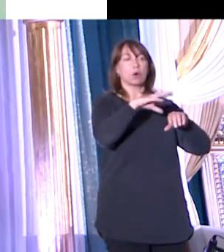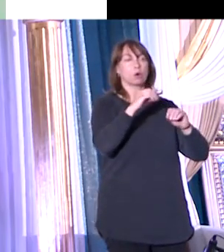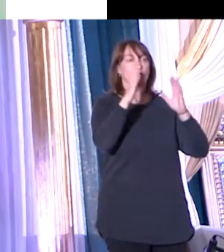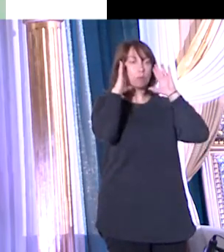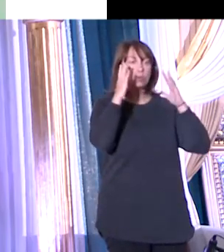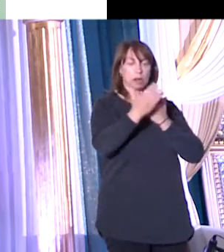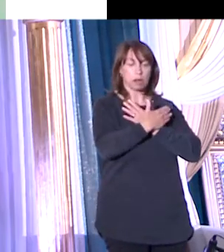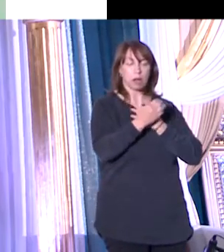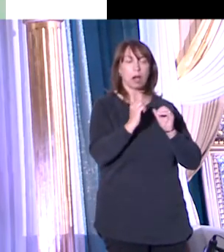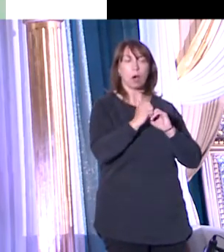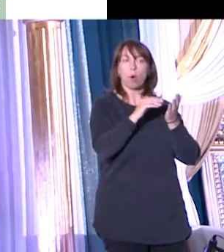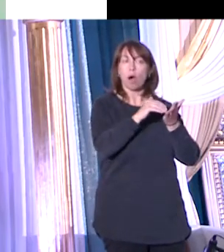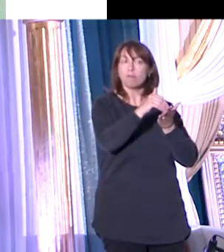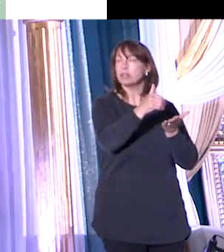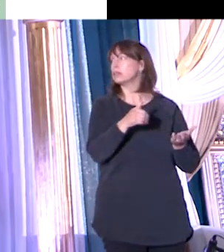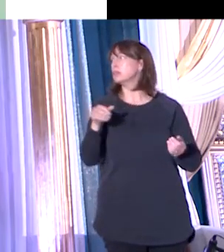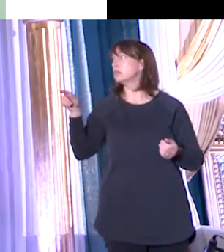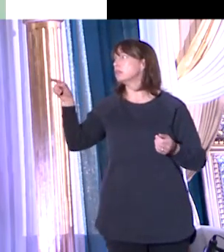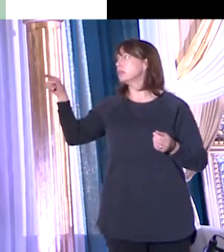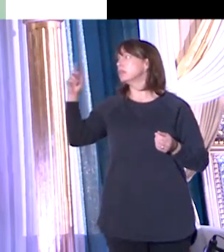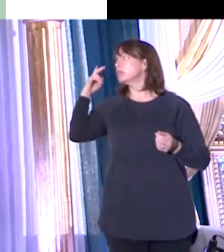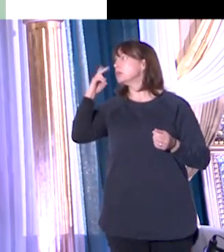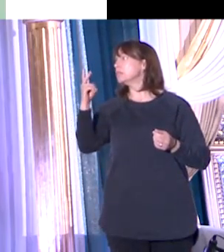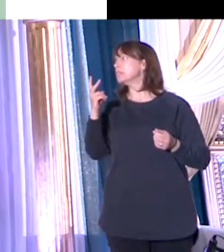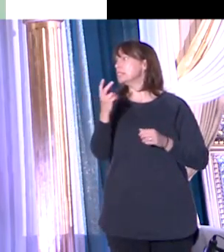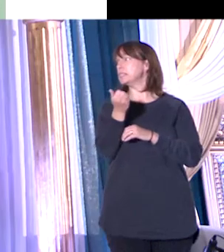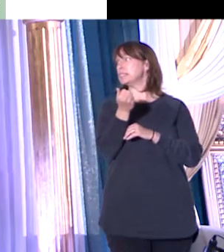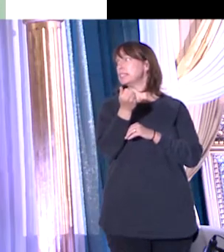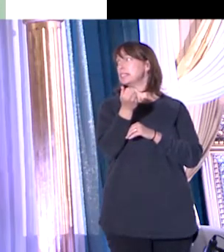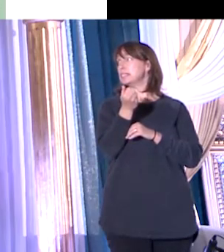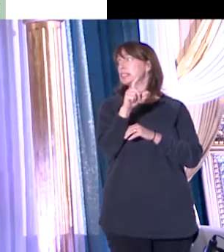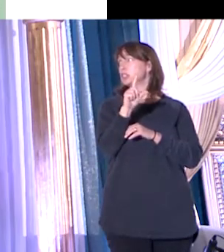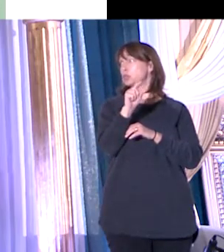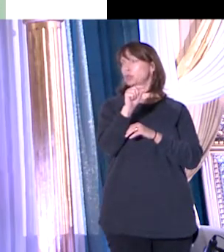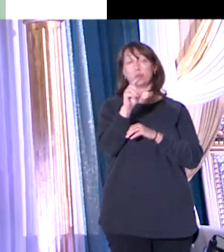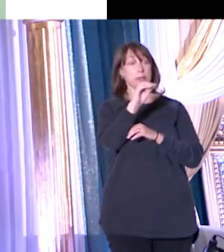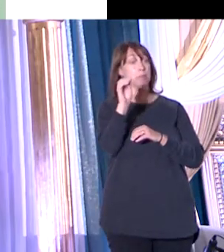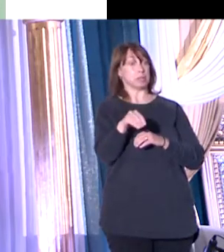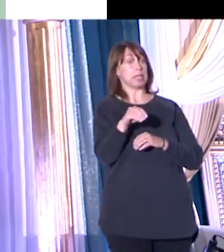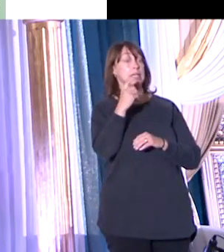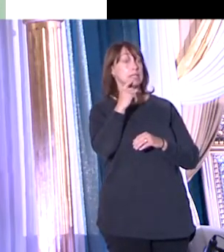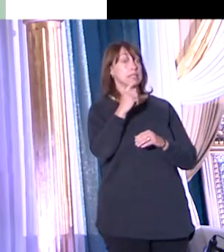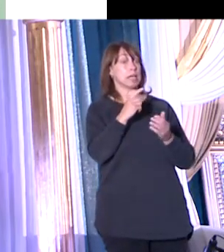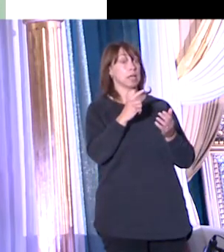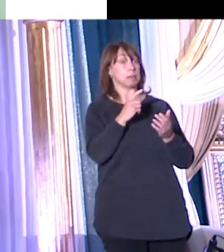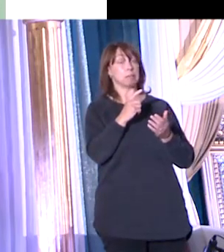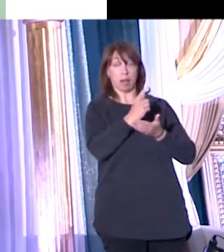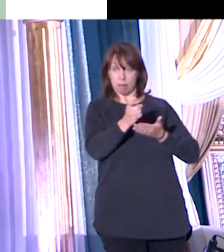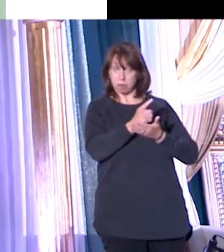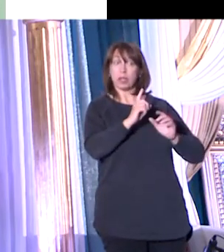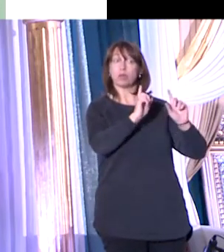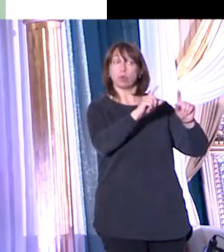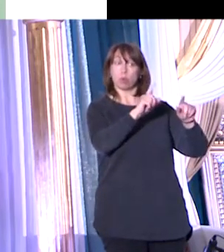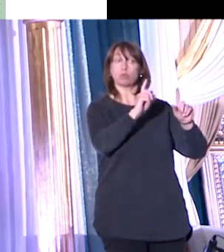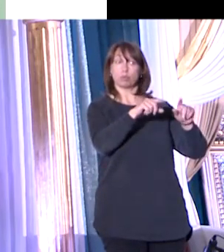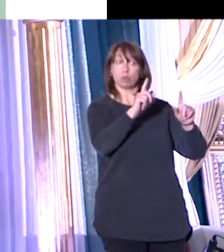who say they attend at least once a week is up higher than it was 10 years ago.